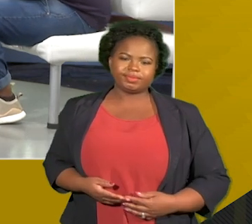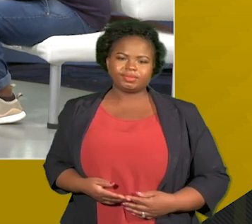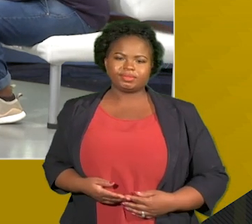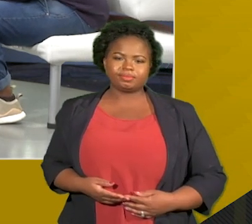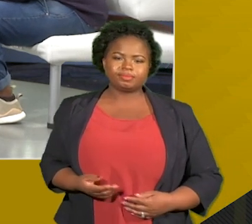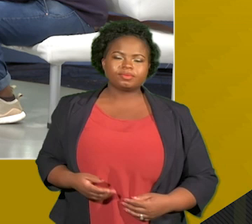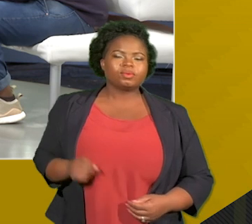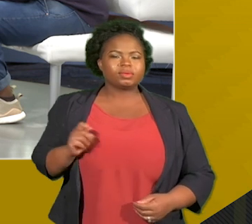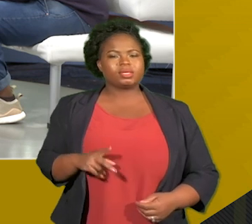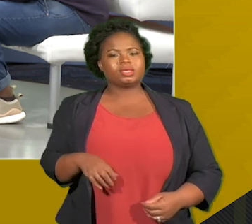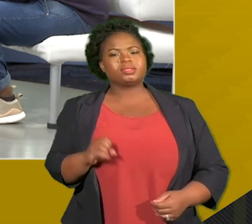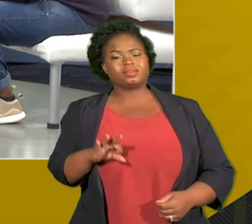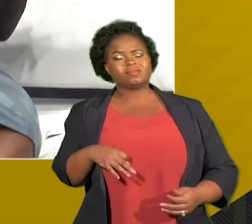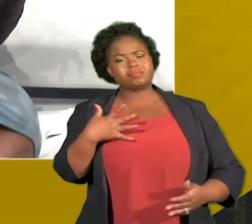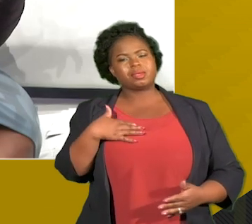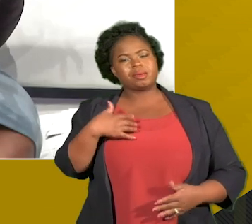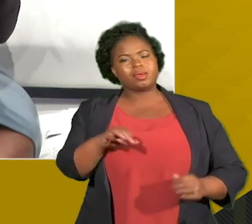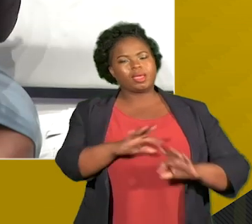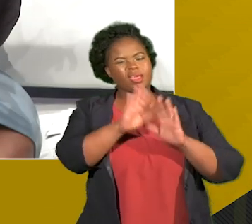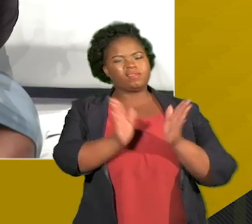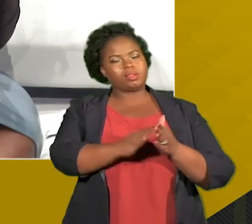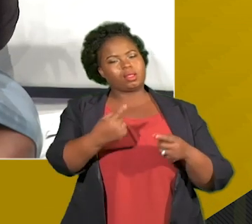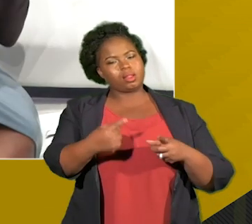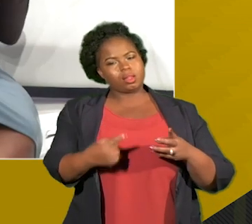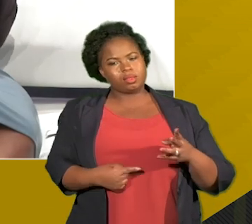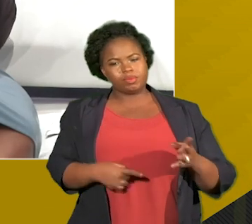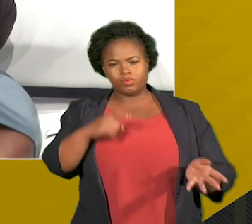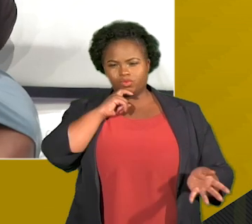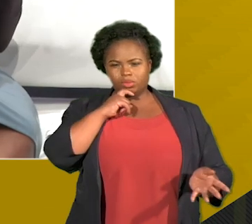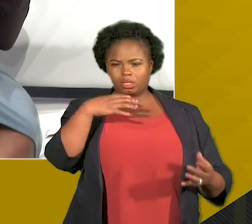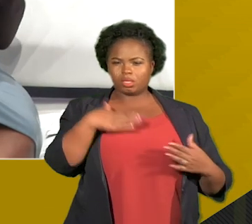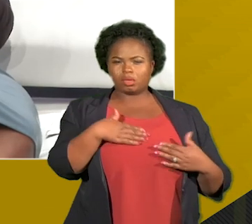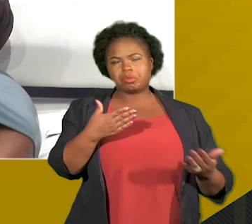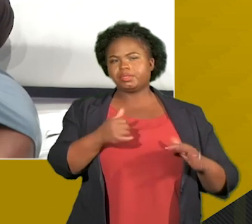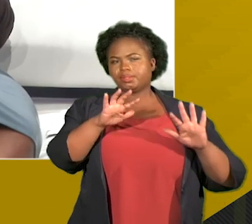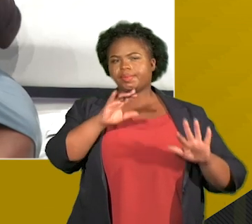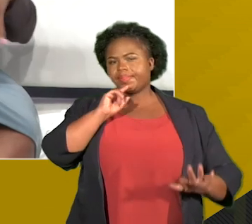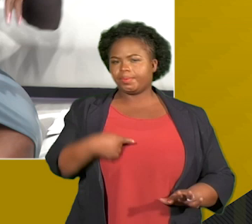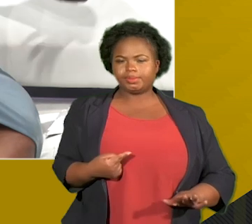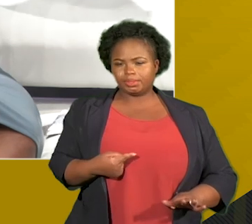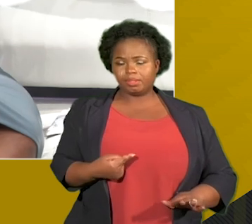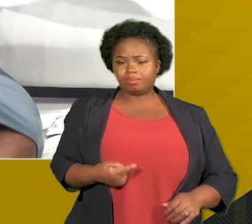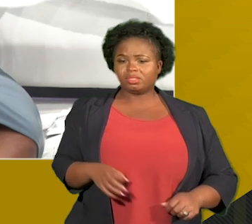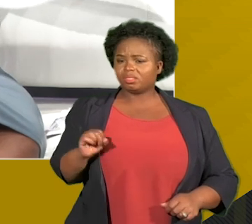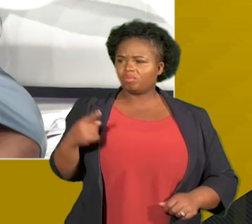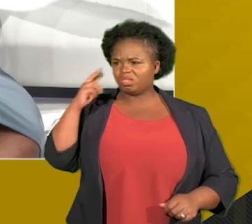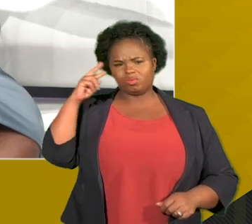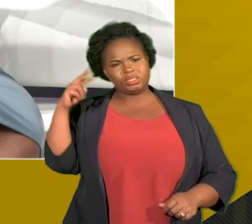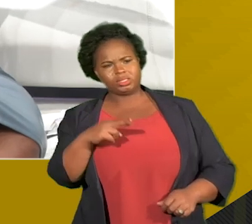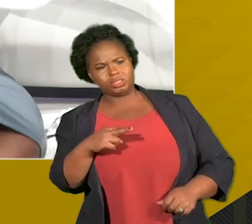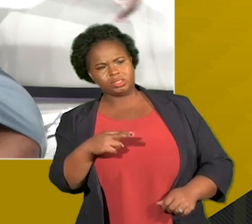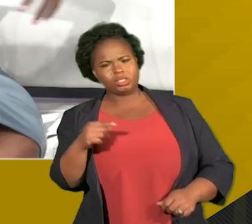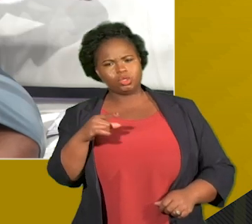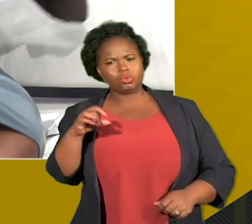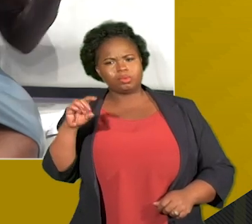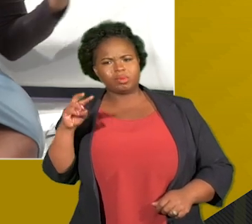could have, let's say, I could have priced it with all those things, like a formula, I can price my art at like 10,000 rand. But somebody else sees it in the Goodman